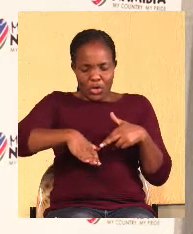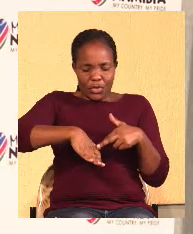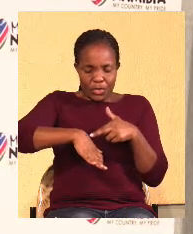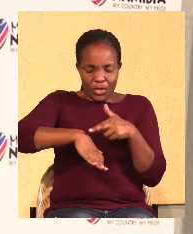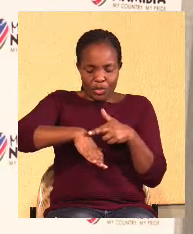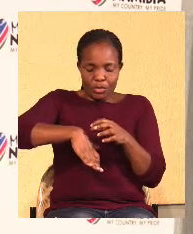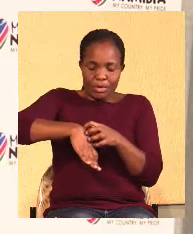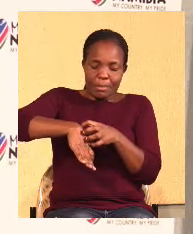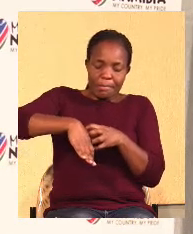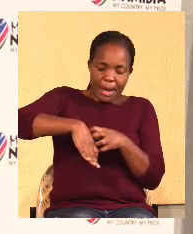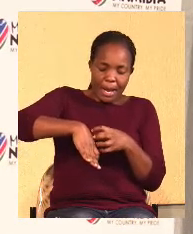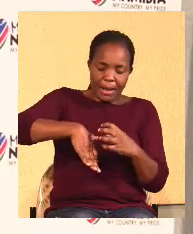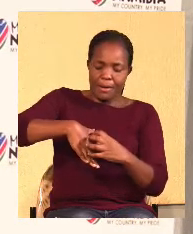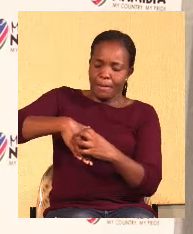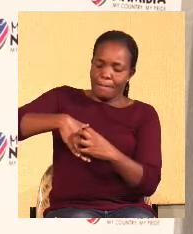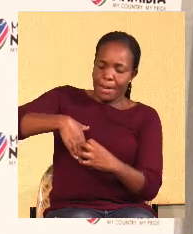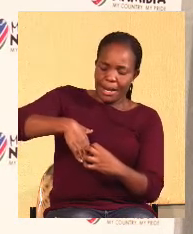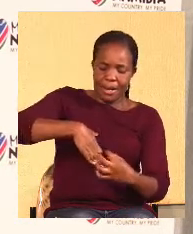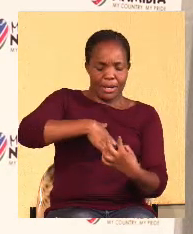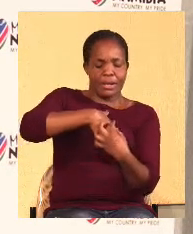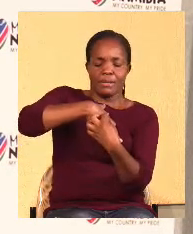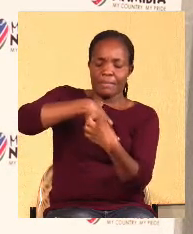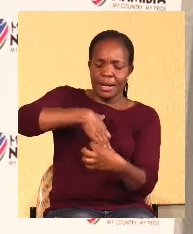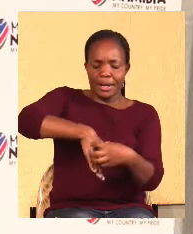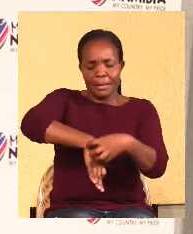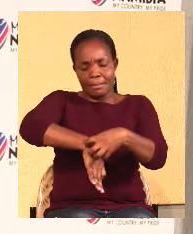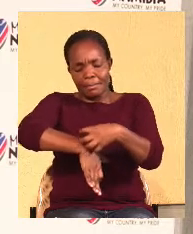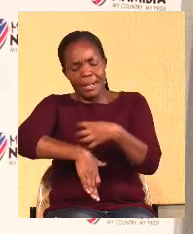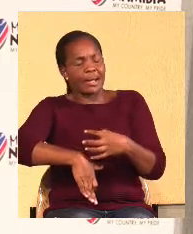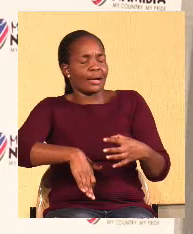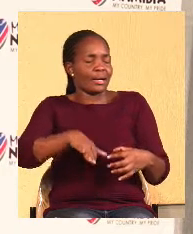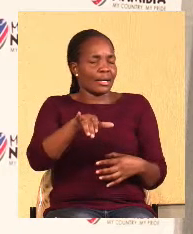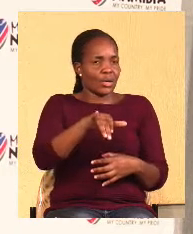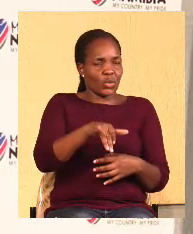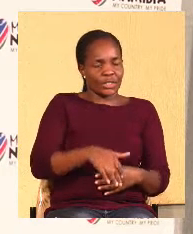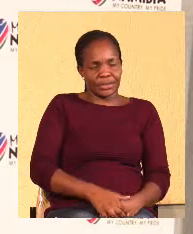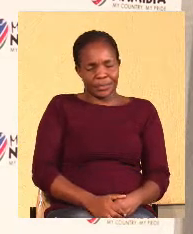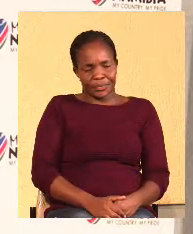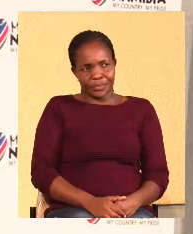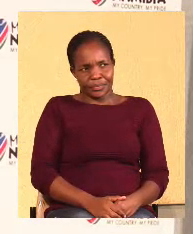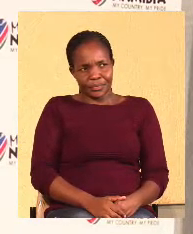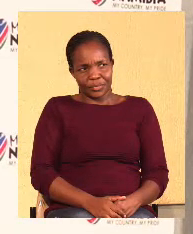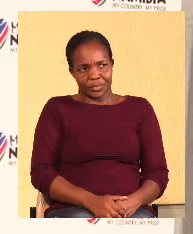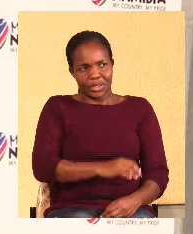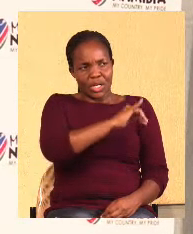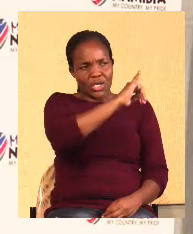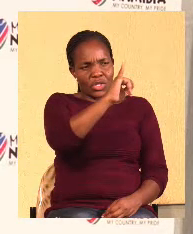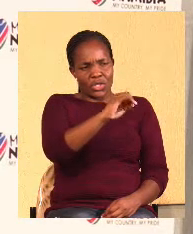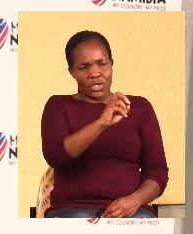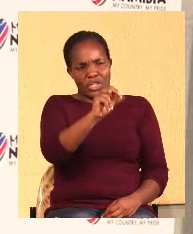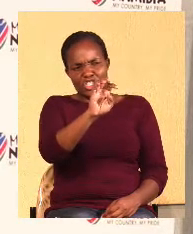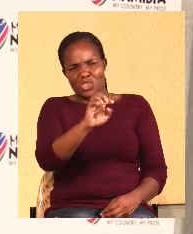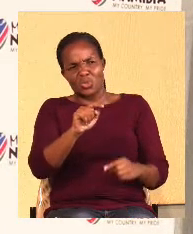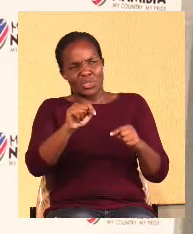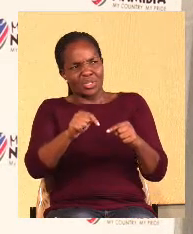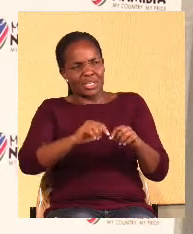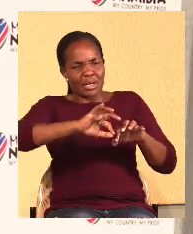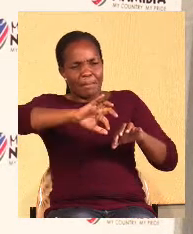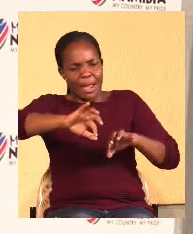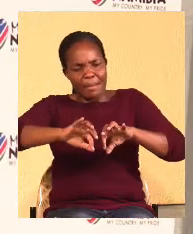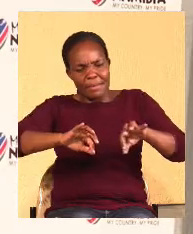Which yes. The zones, excuse me, which regions constitute What zone, basically? Yes, that's